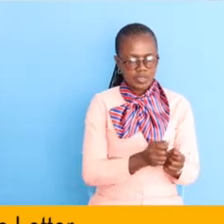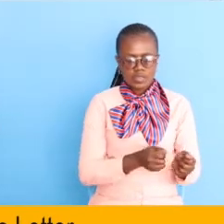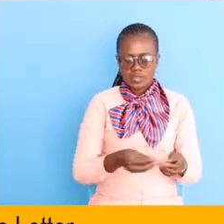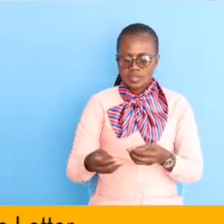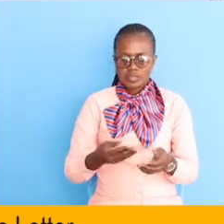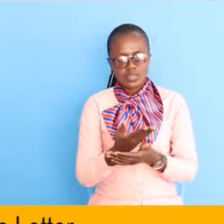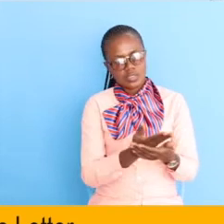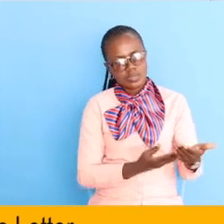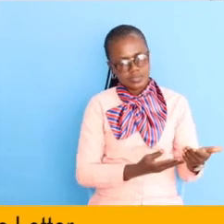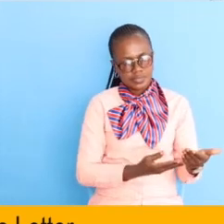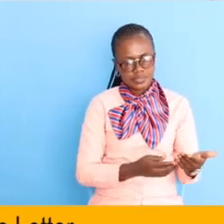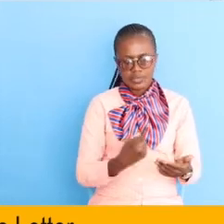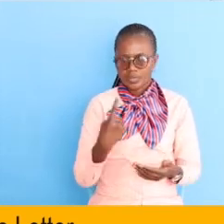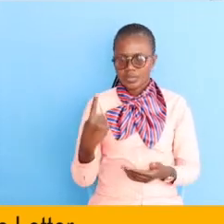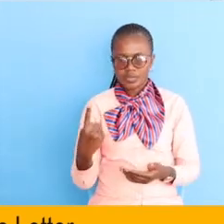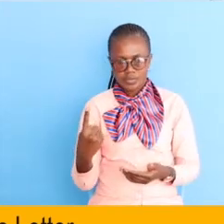business letter.